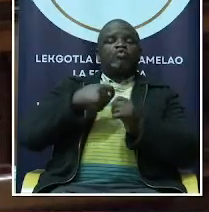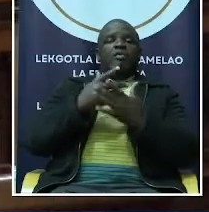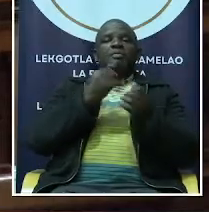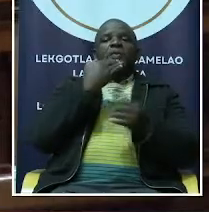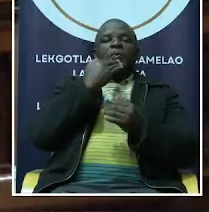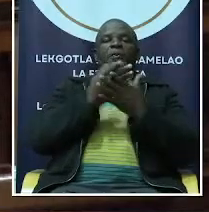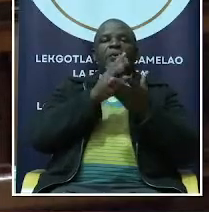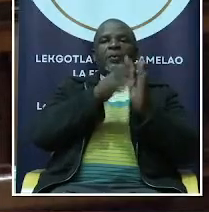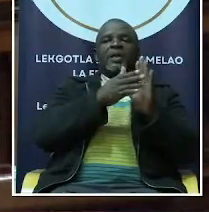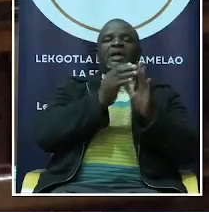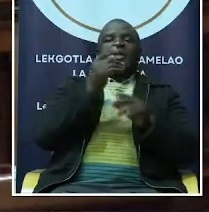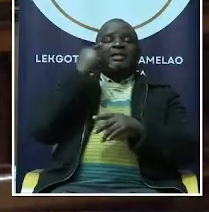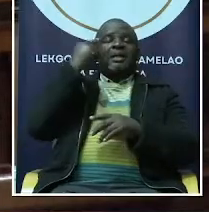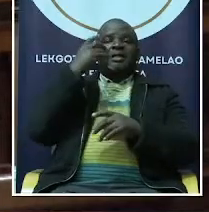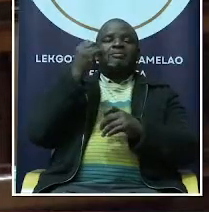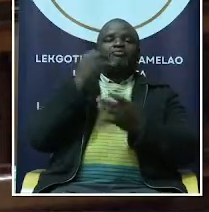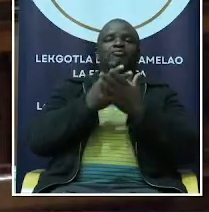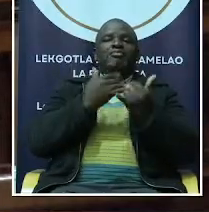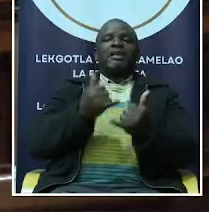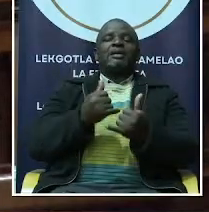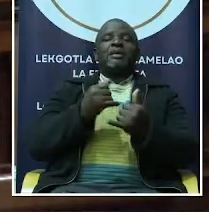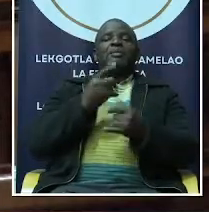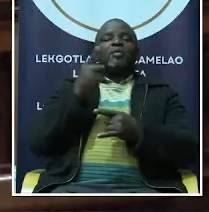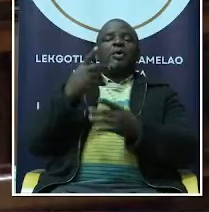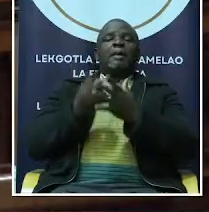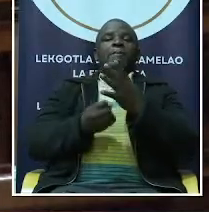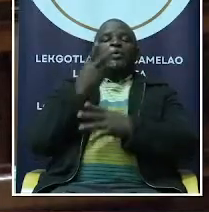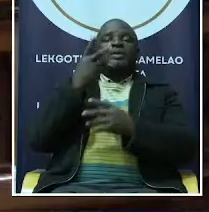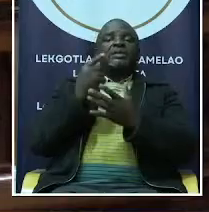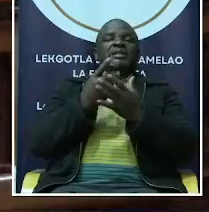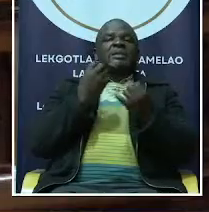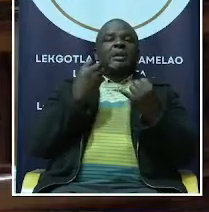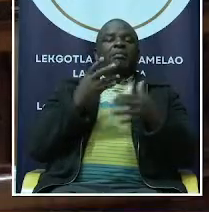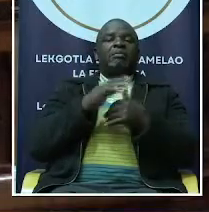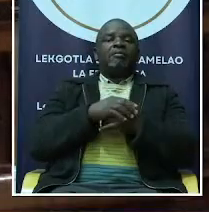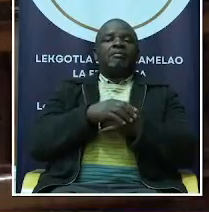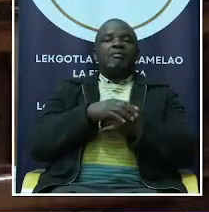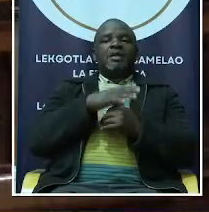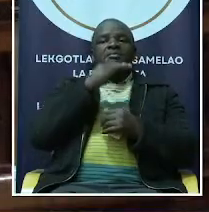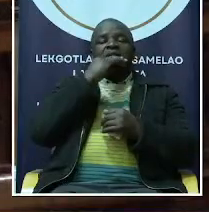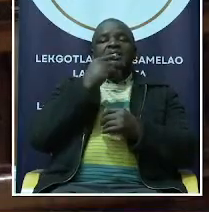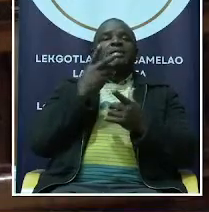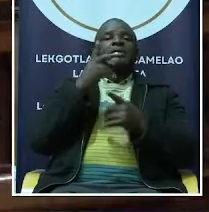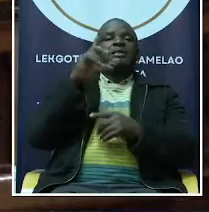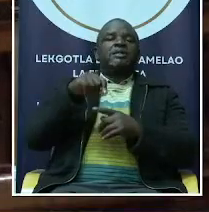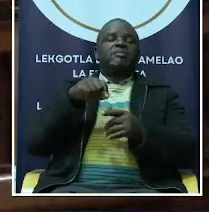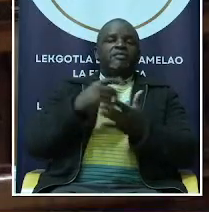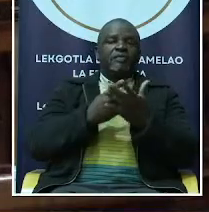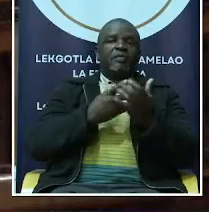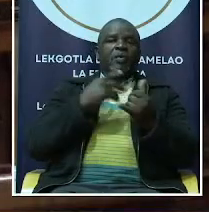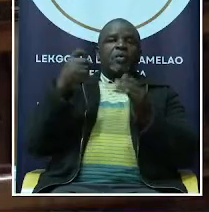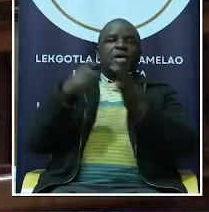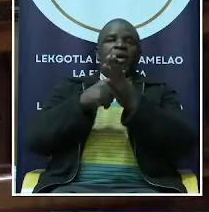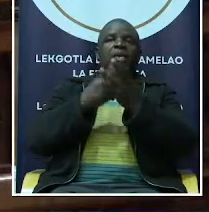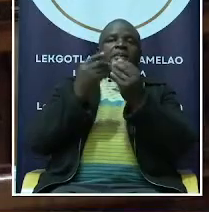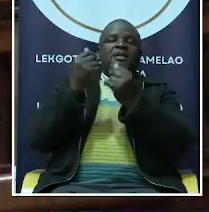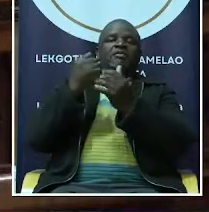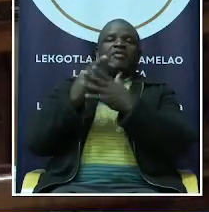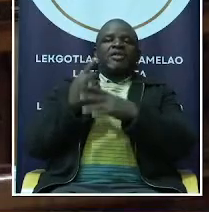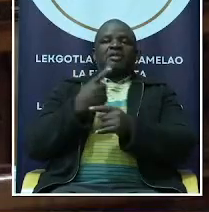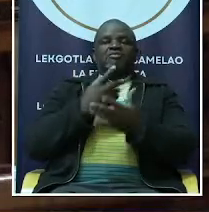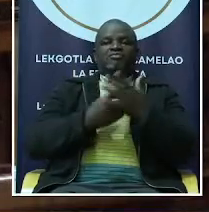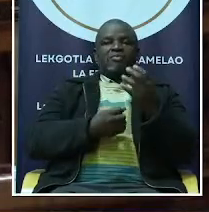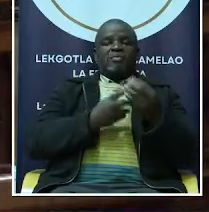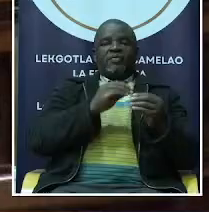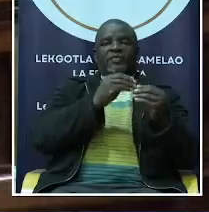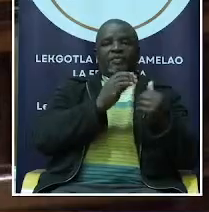China, which is an industrial superpower. They are able to produce at mass amounts. So it is then cheaper to import from them than to produce ourselves. So